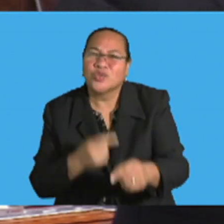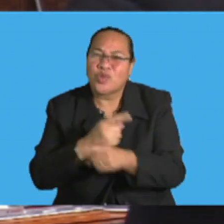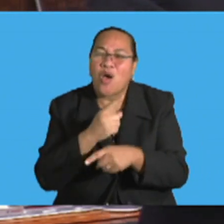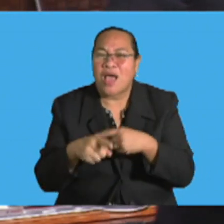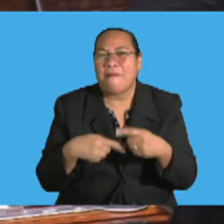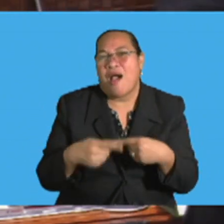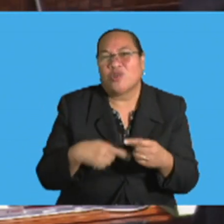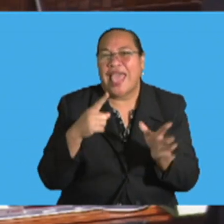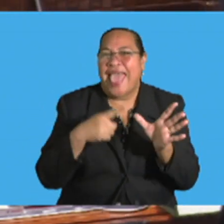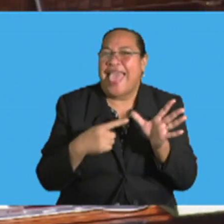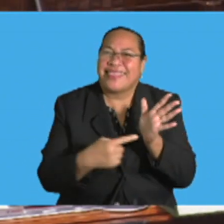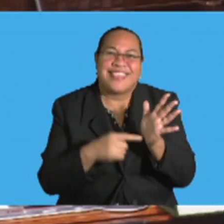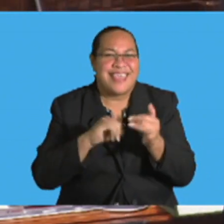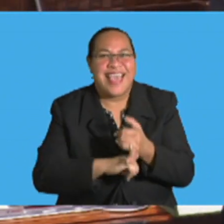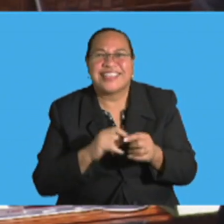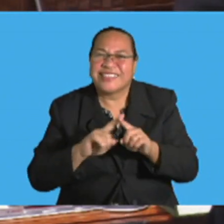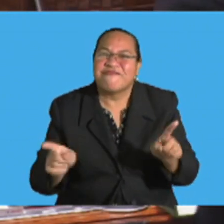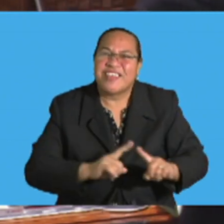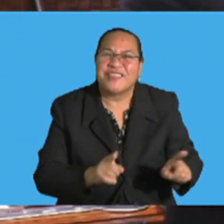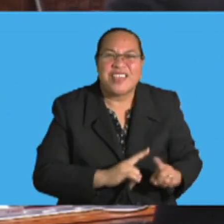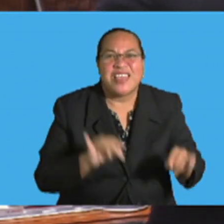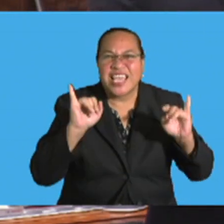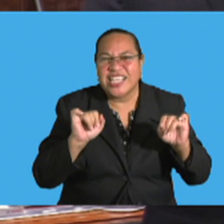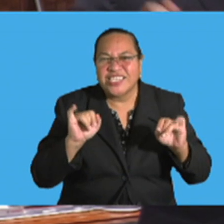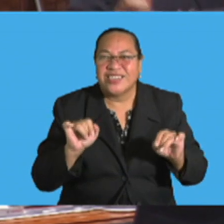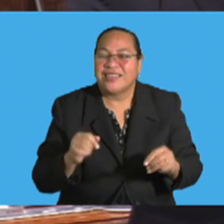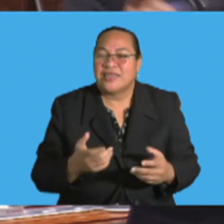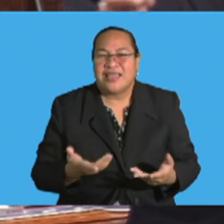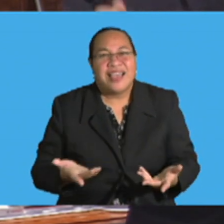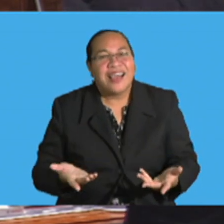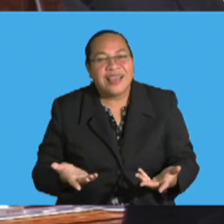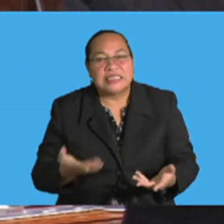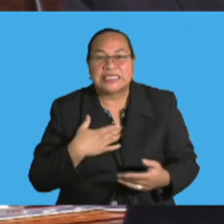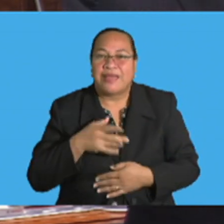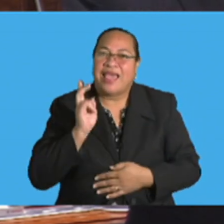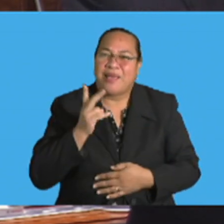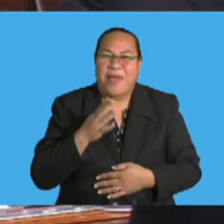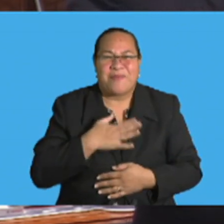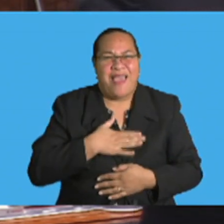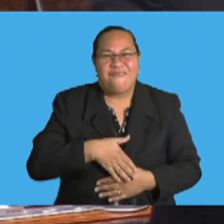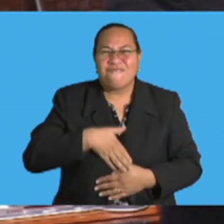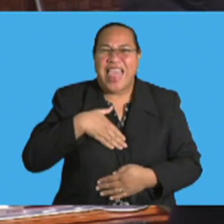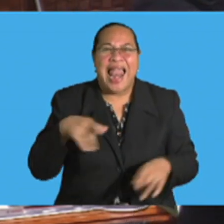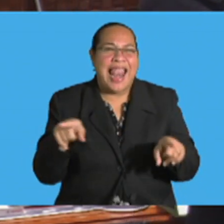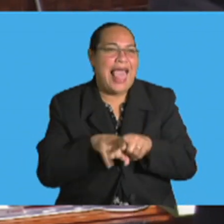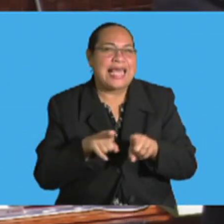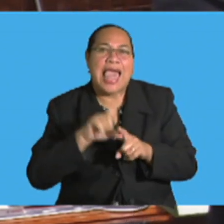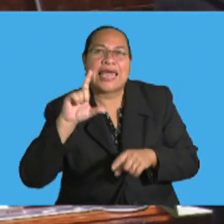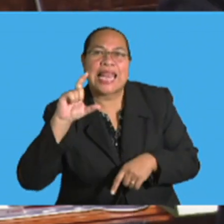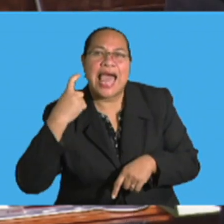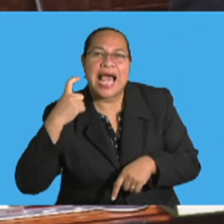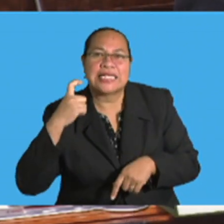happen to ATS and threats and all that. Mr. Speaker, sir, I feel like I'm sometimes in class 101.